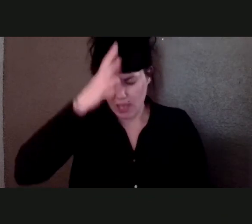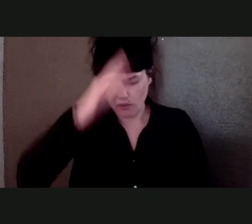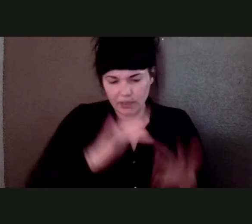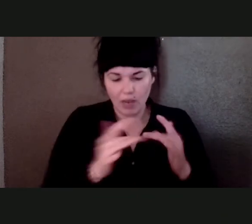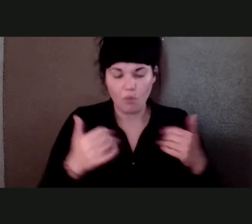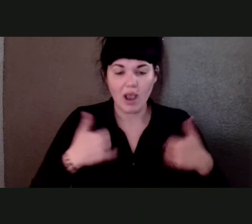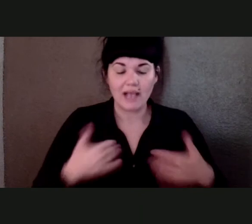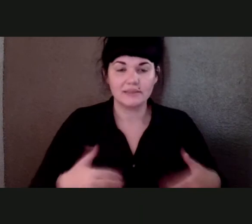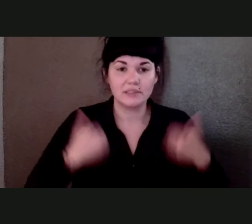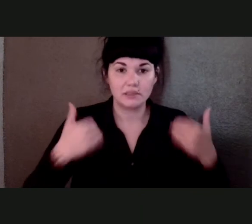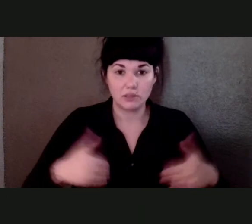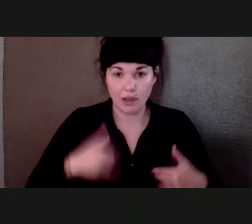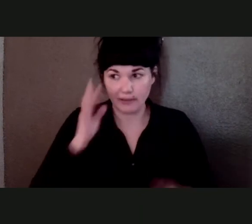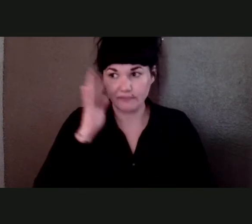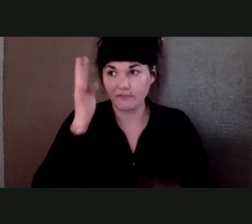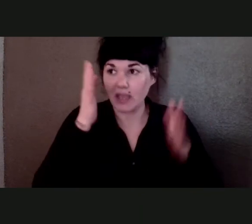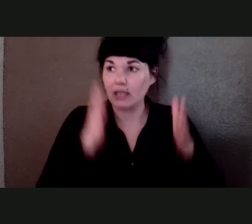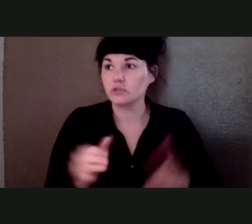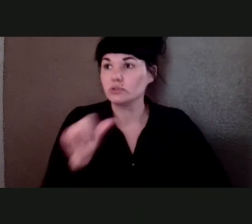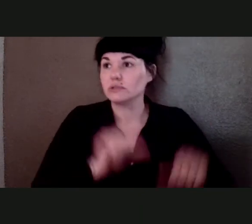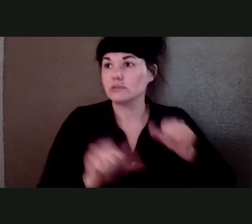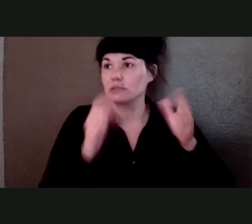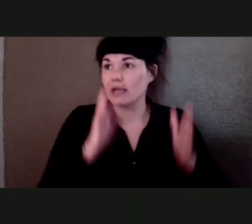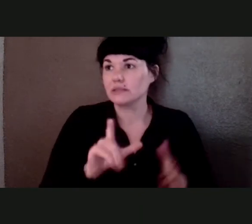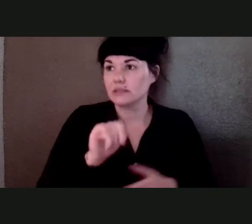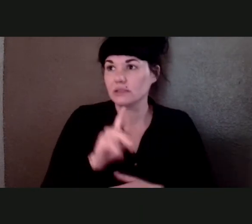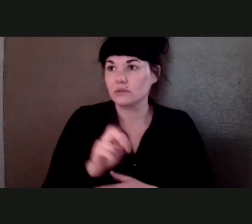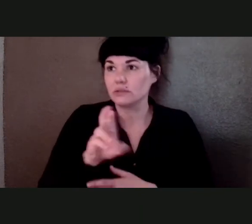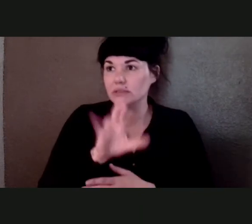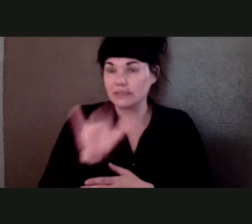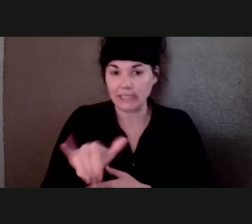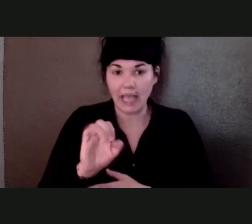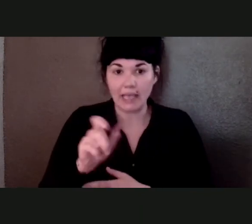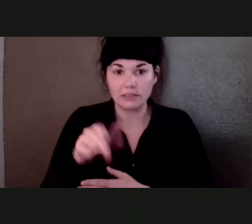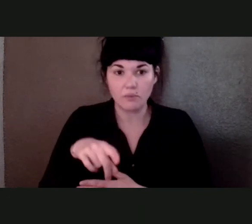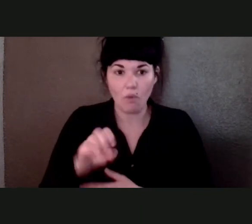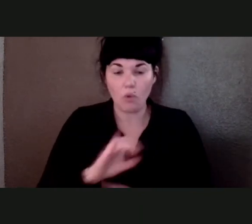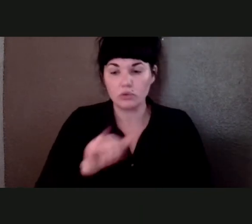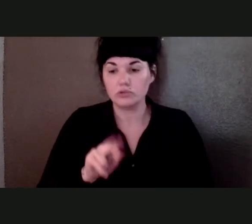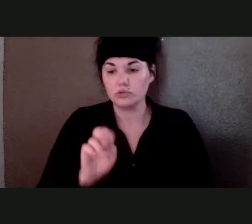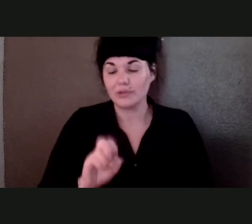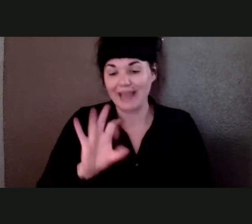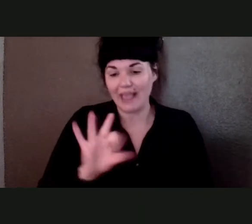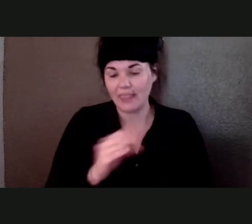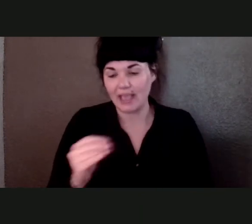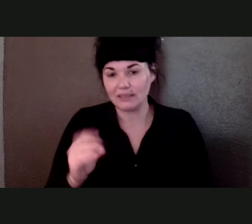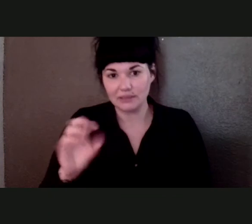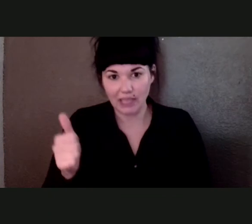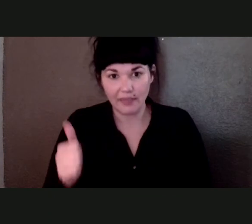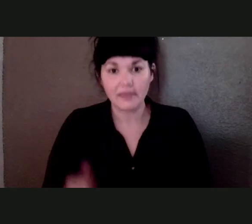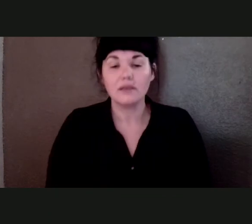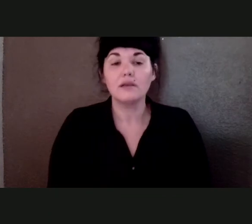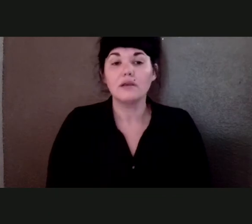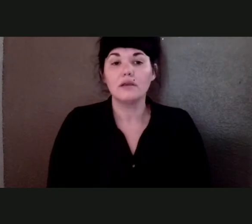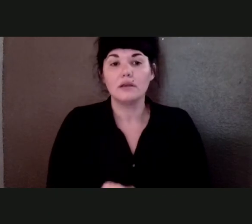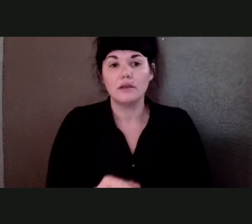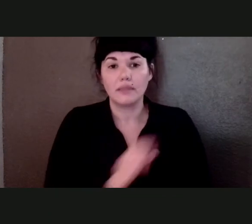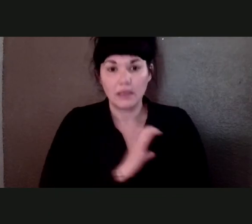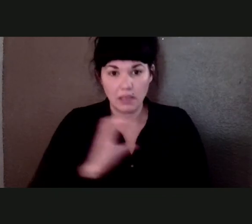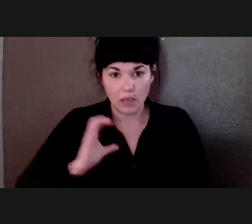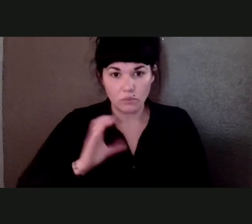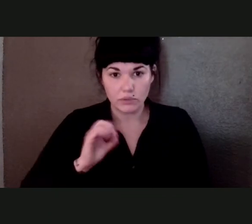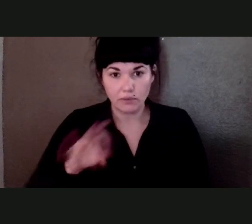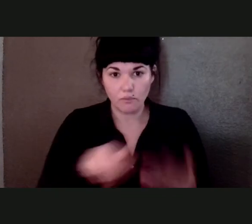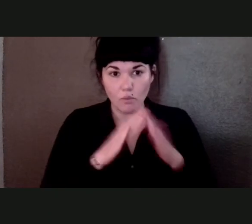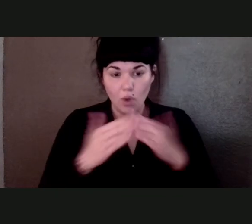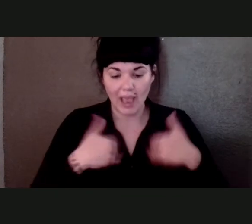Literacy Expo on June 9th and June 10th. So please join them. The Congress of Community has board elections. We're calling